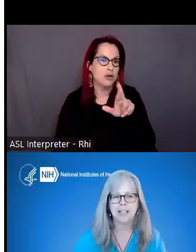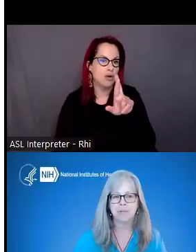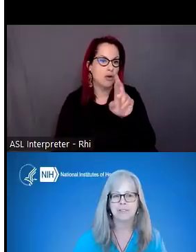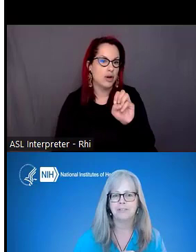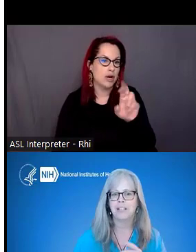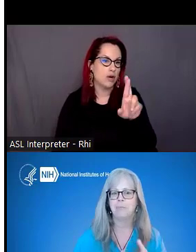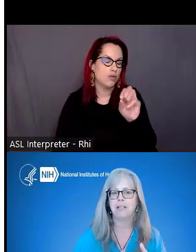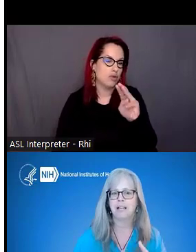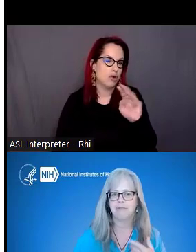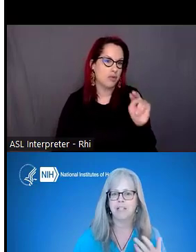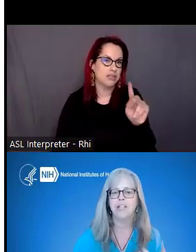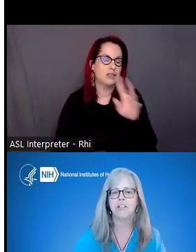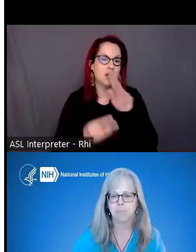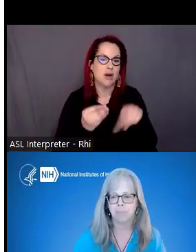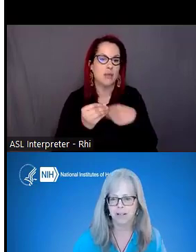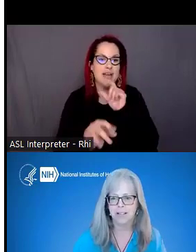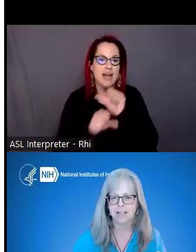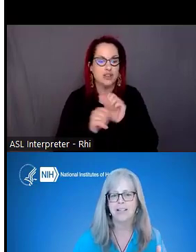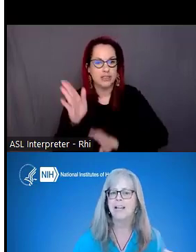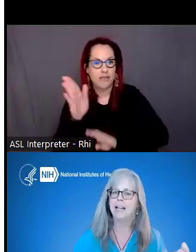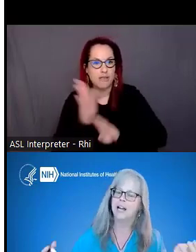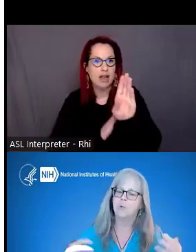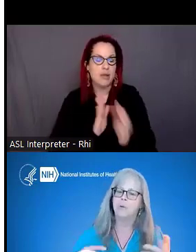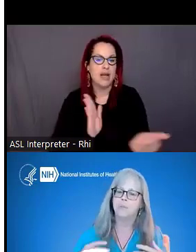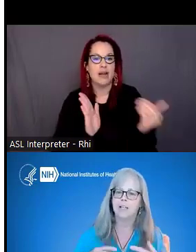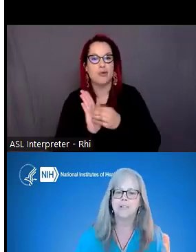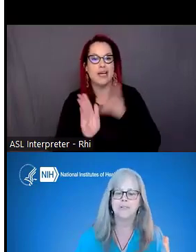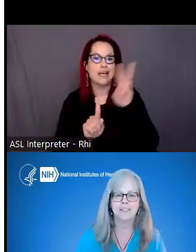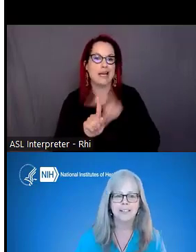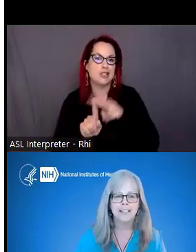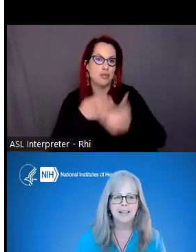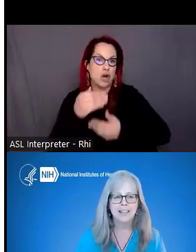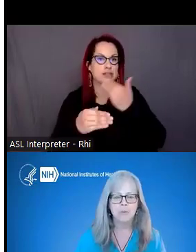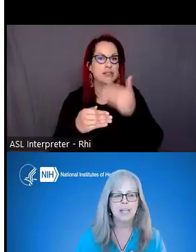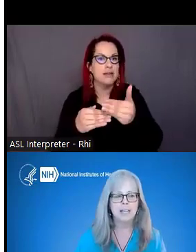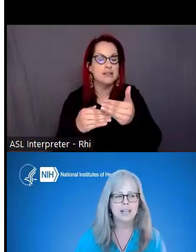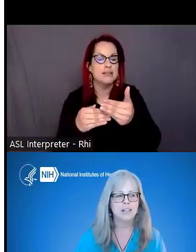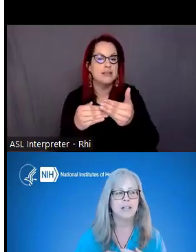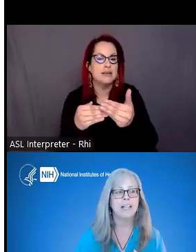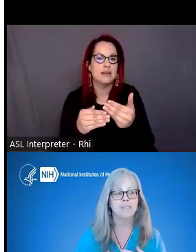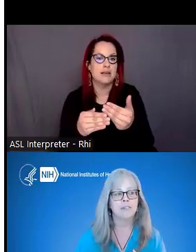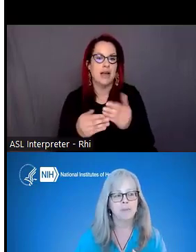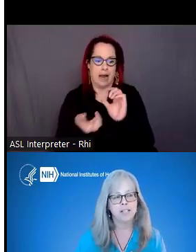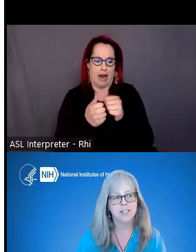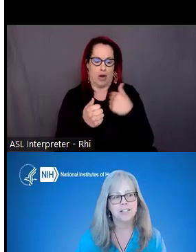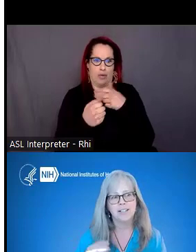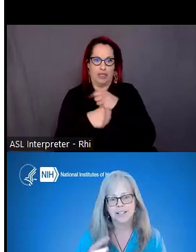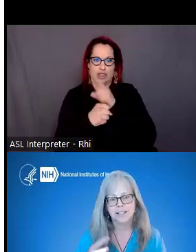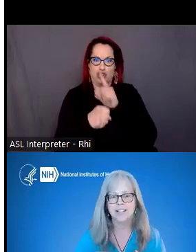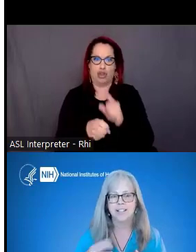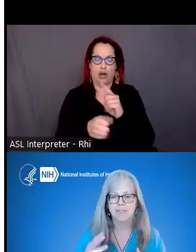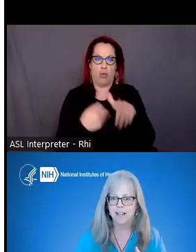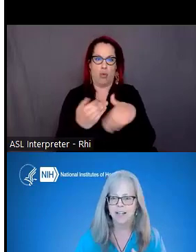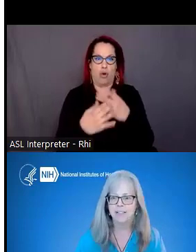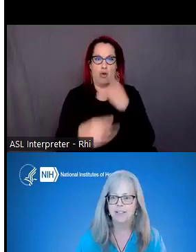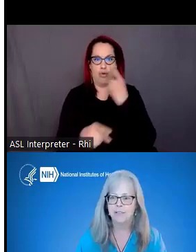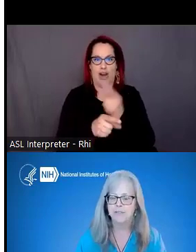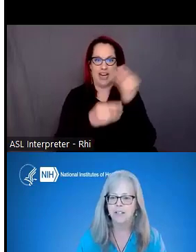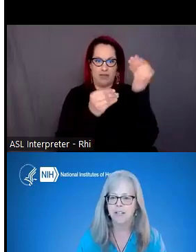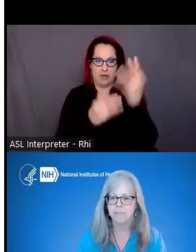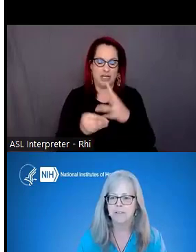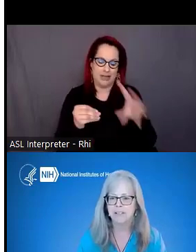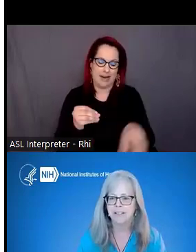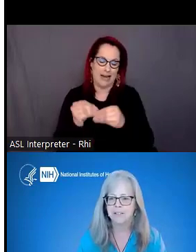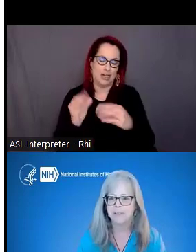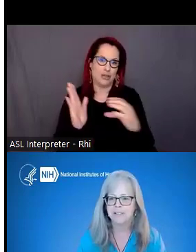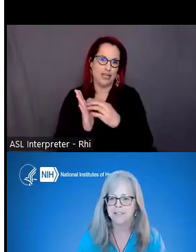the actual development and reissue process and how we make sure that we get the right information in section 5 of those